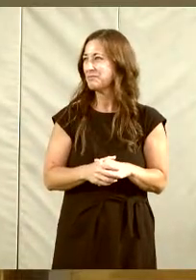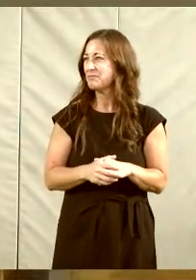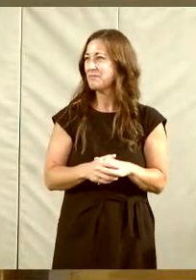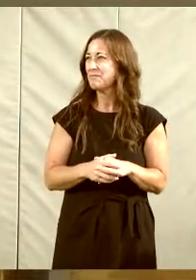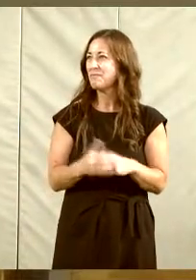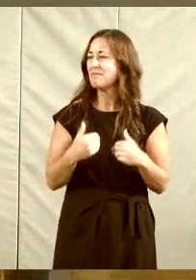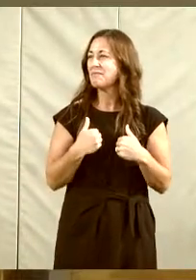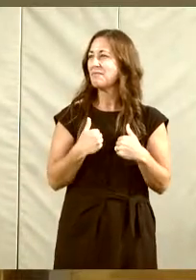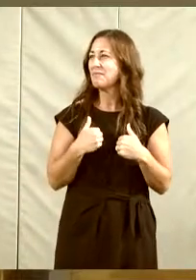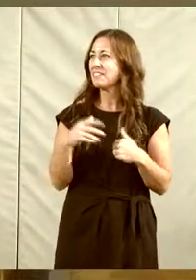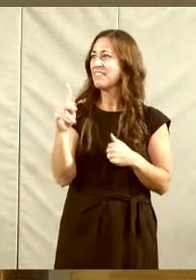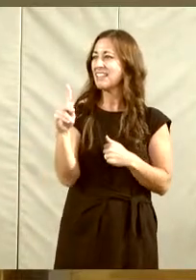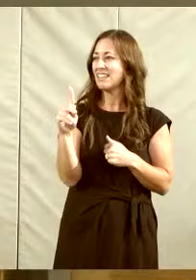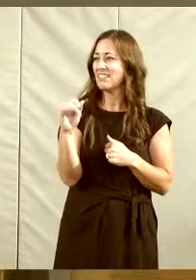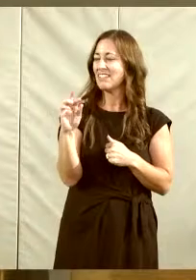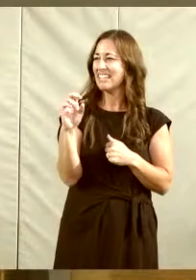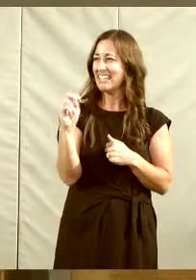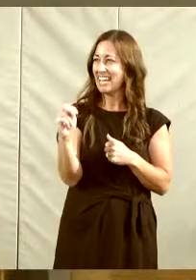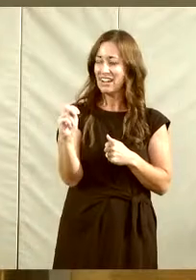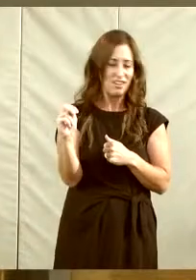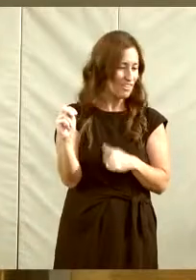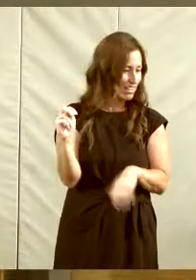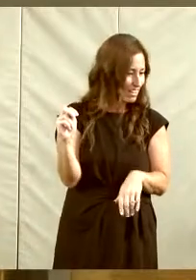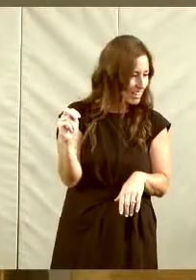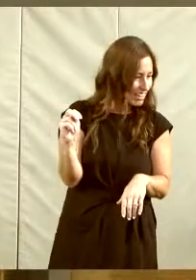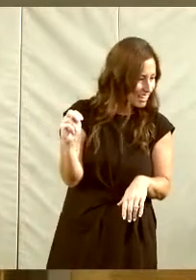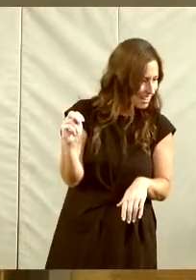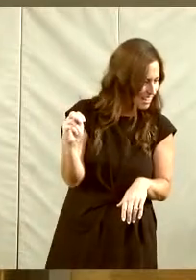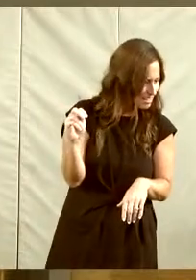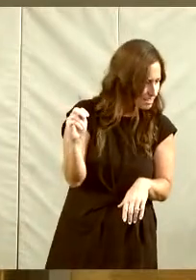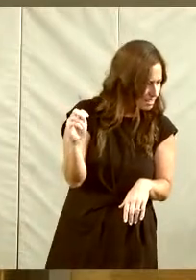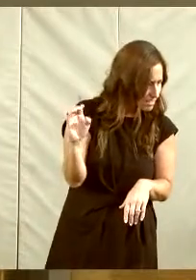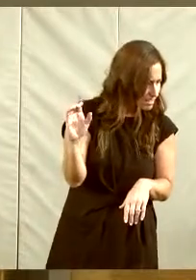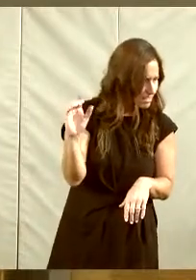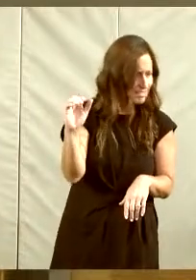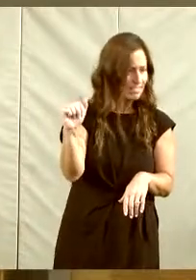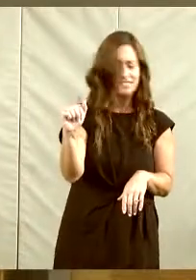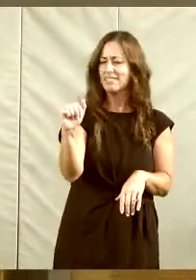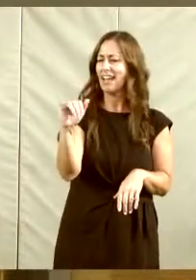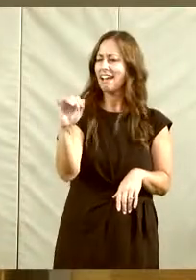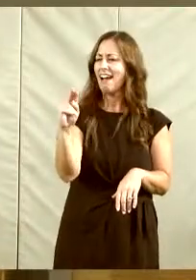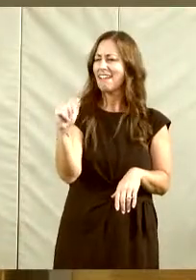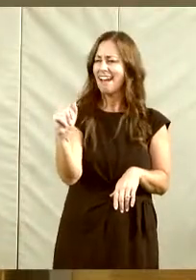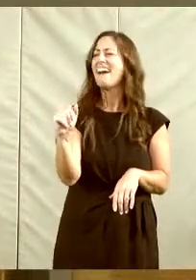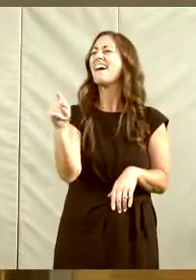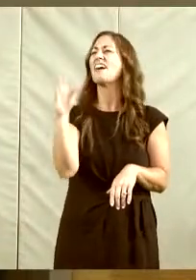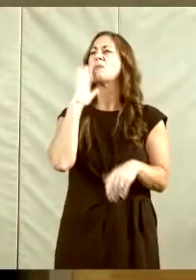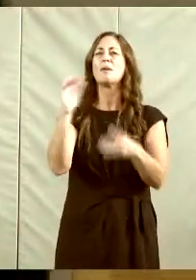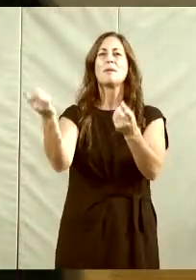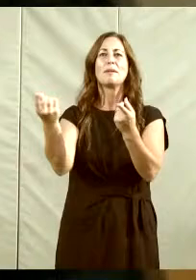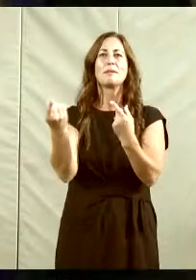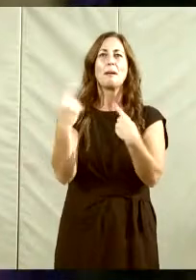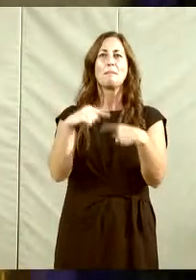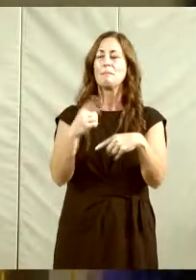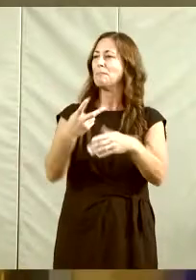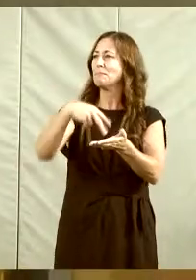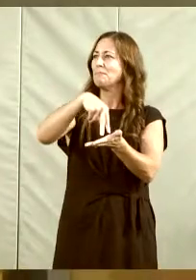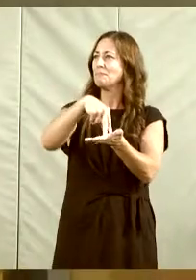Breslin, and Ms. Ana Gallegos, please call the class of 2022.